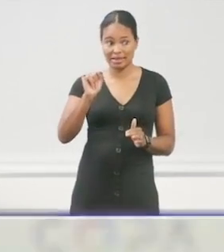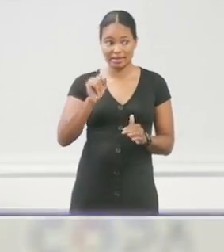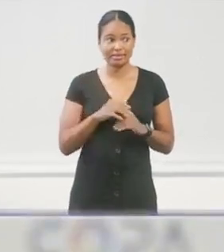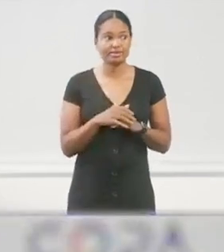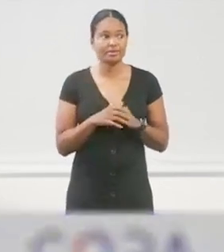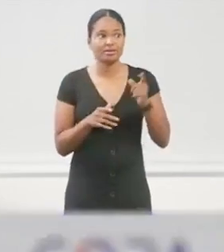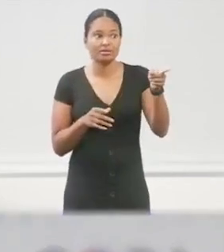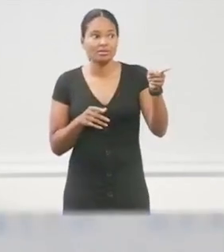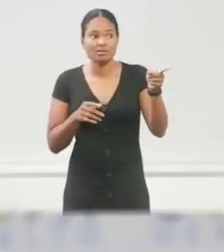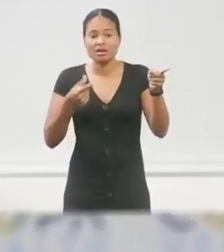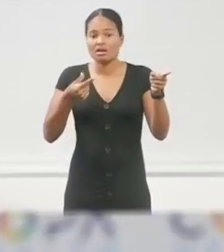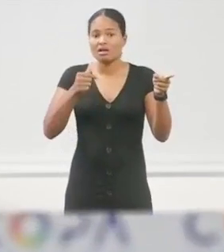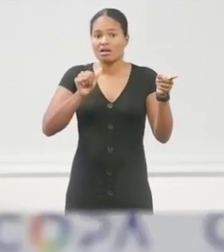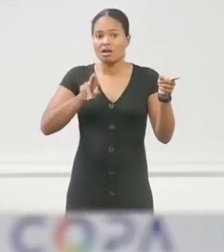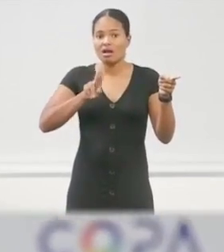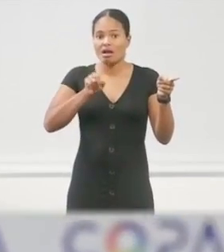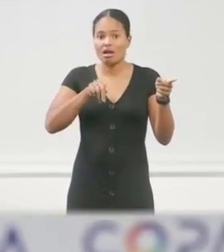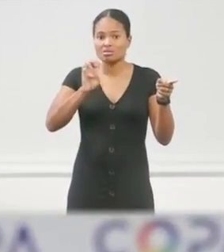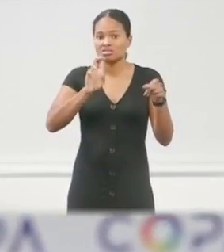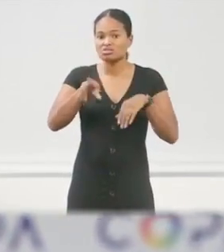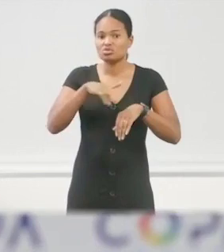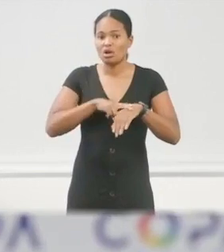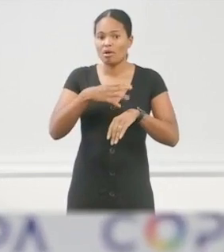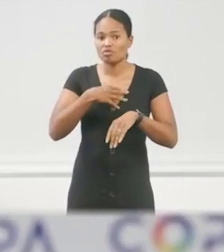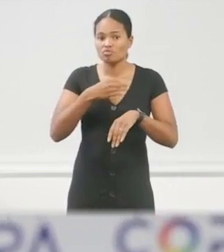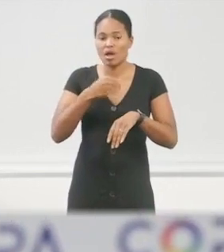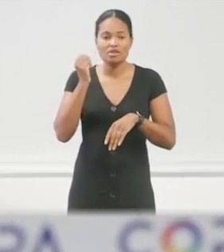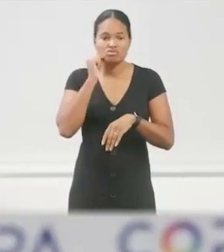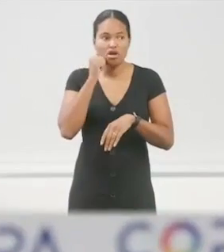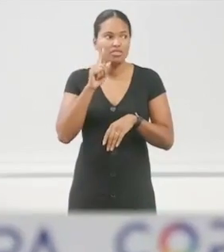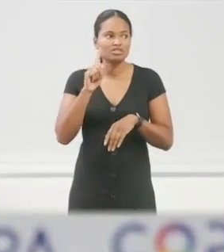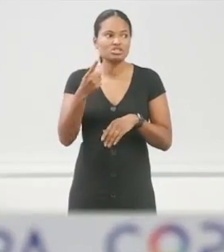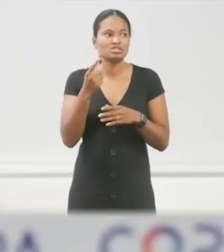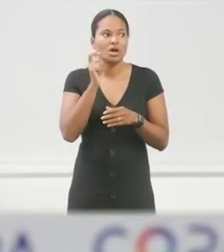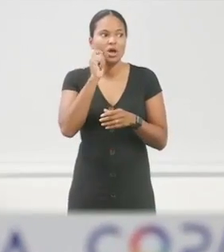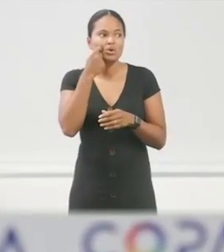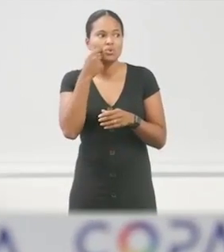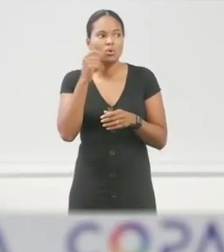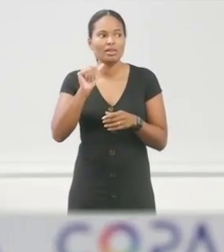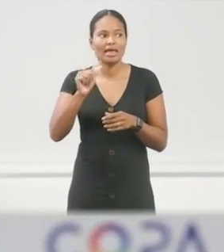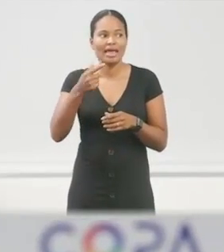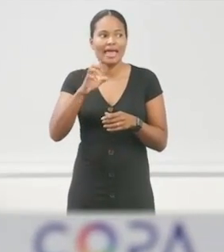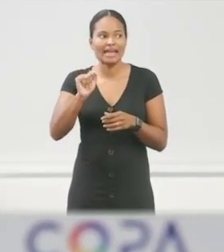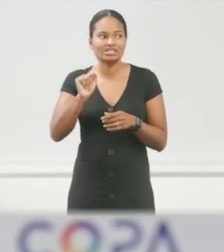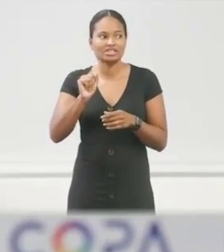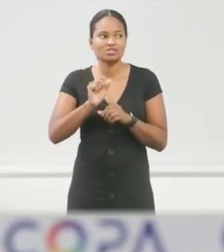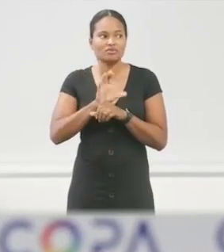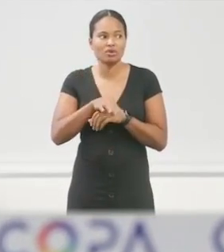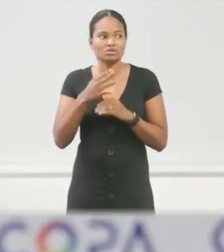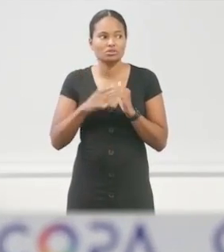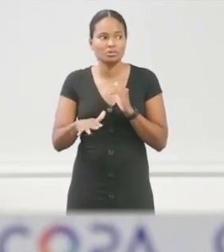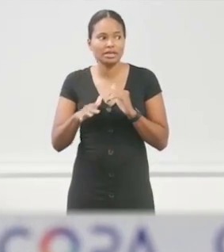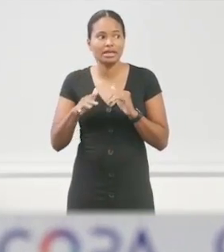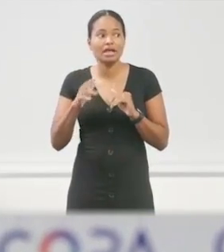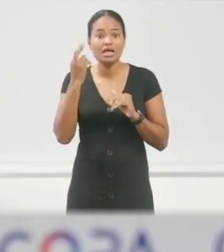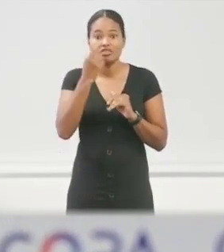this is just normal gauze. It just has a really cool agent on there to make things bleed. And the reason I say is you have